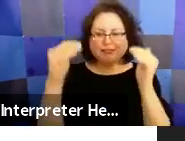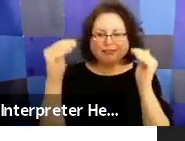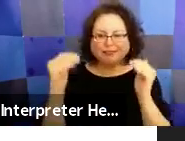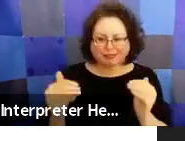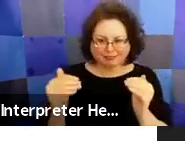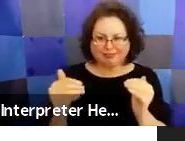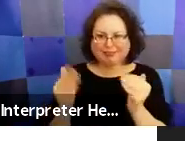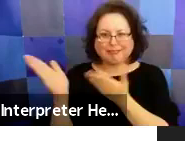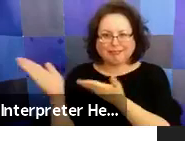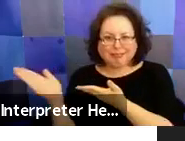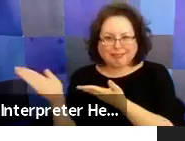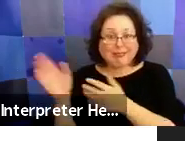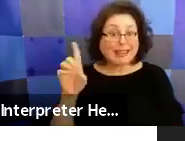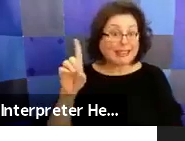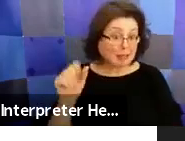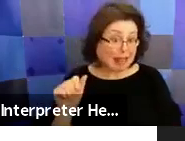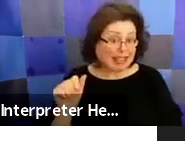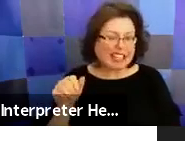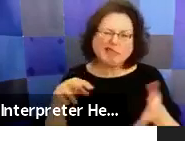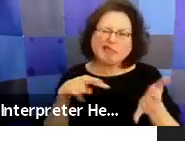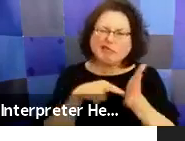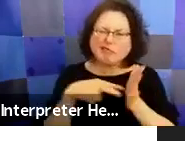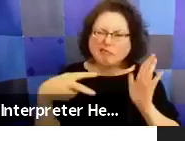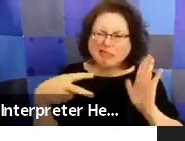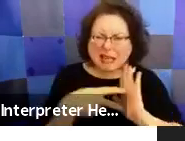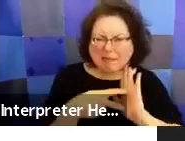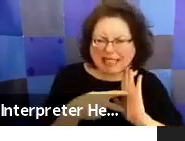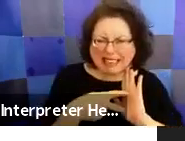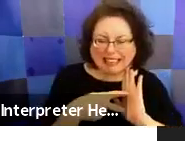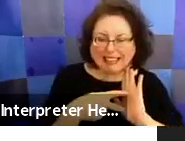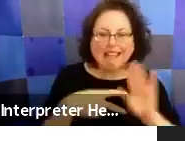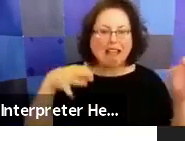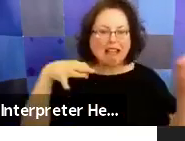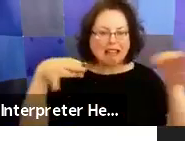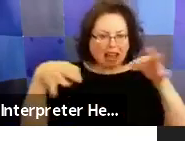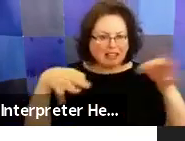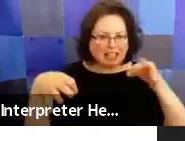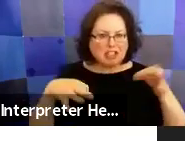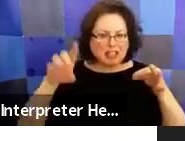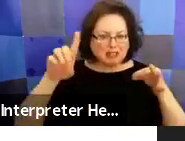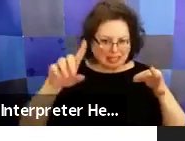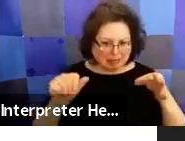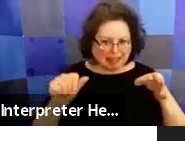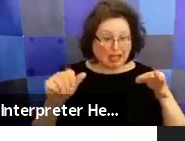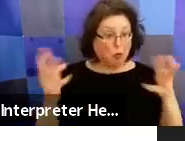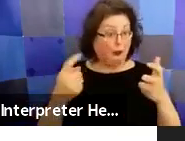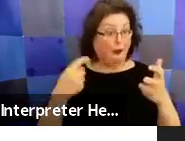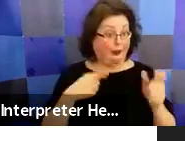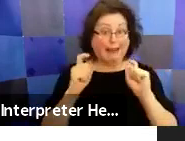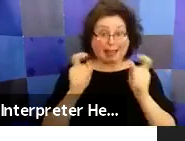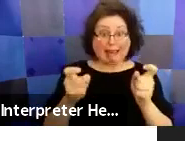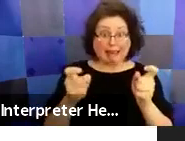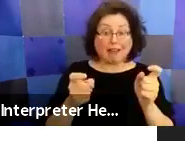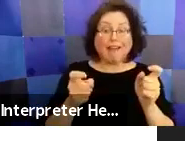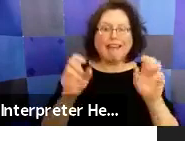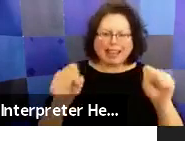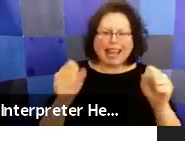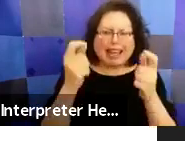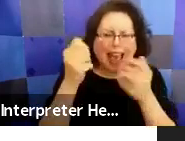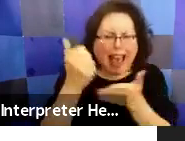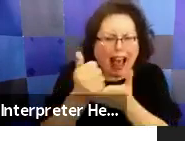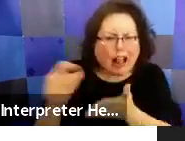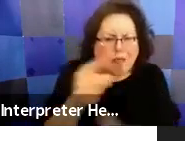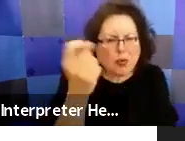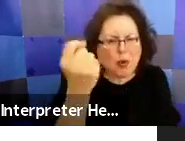I'm just going to give a little bit of a definition of disability. Any of the definitions that I give are to give us an understanding of what we could